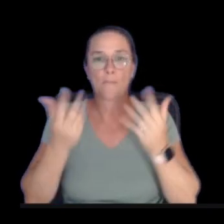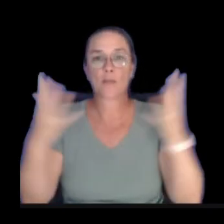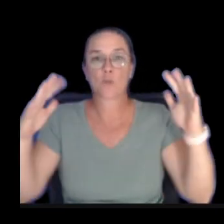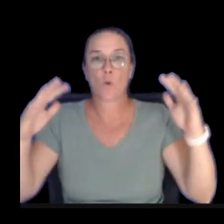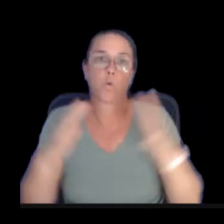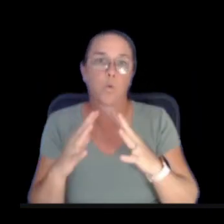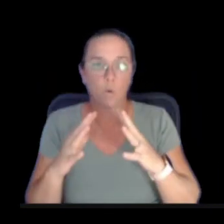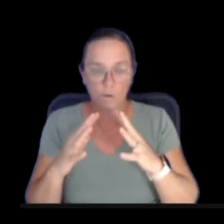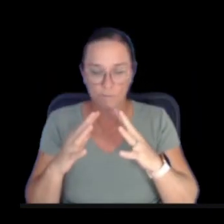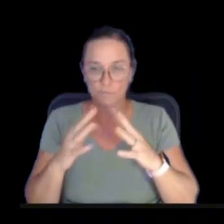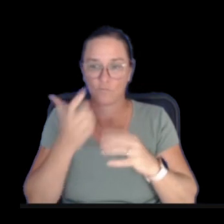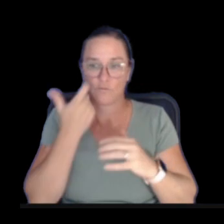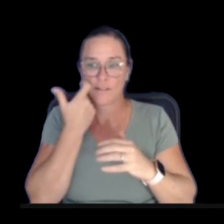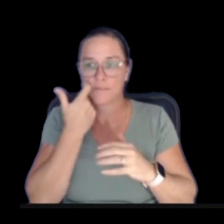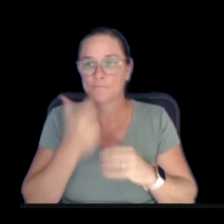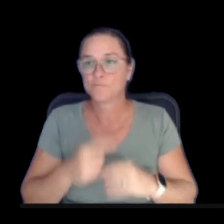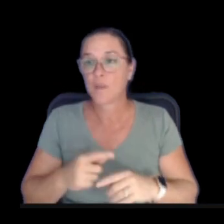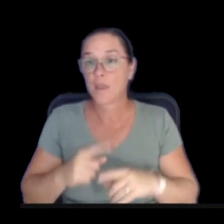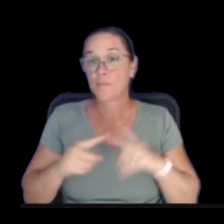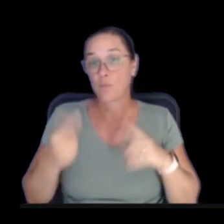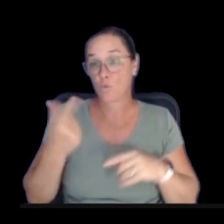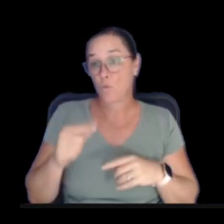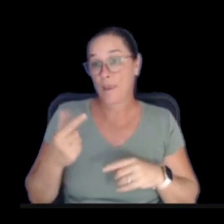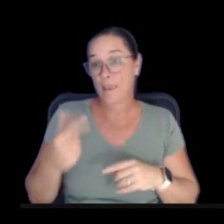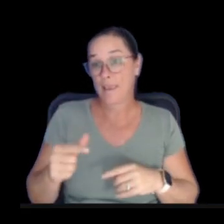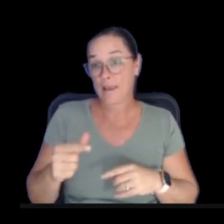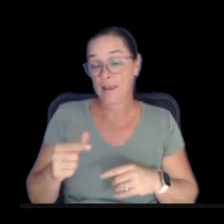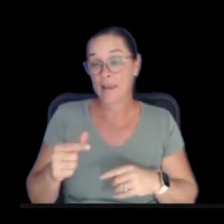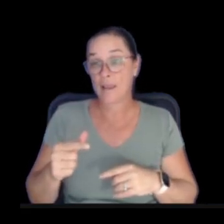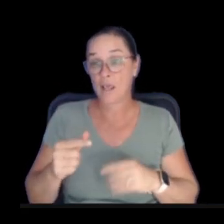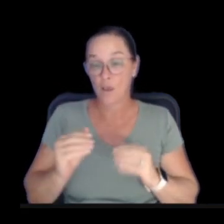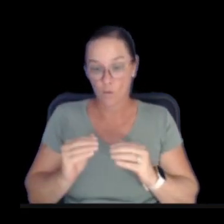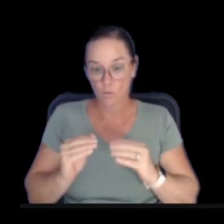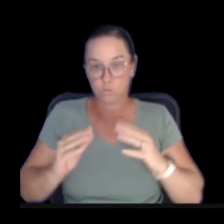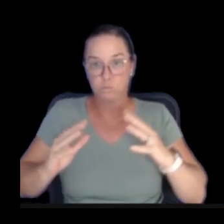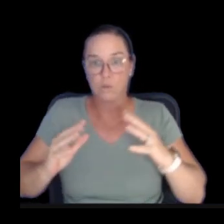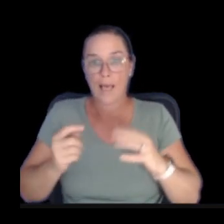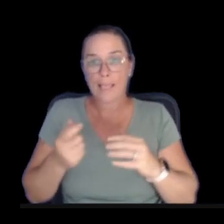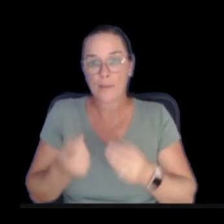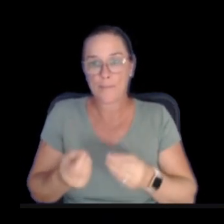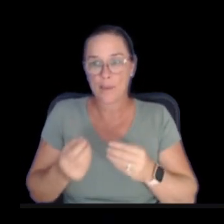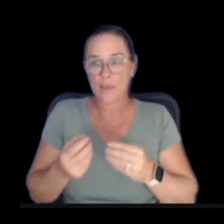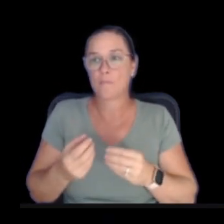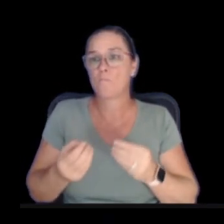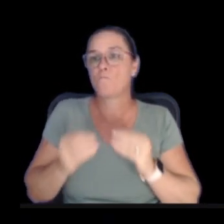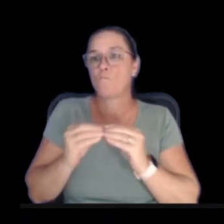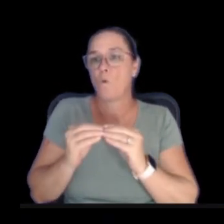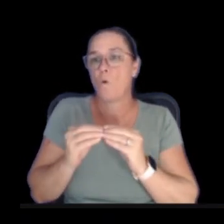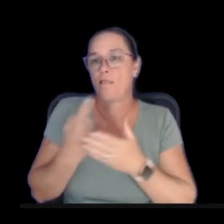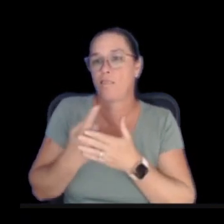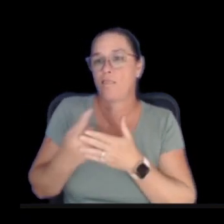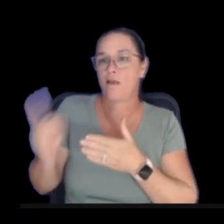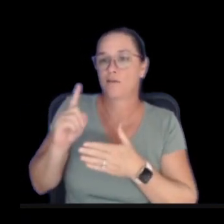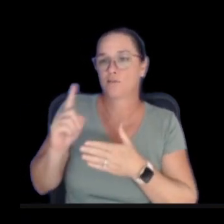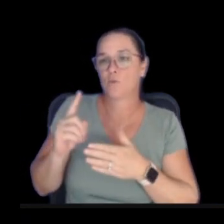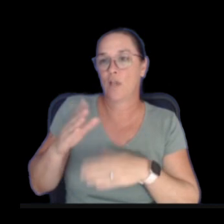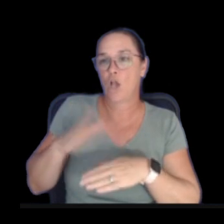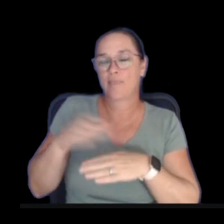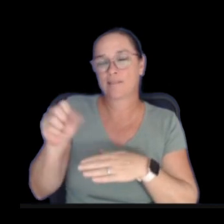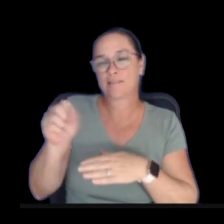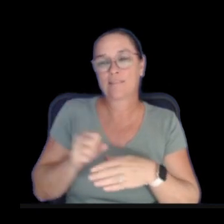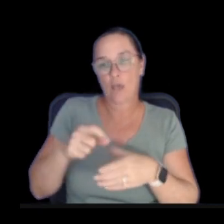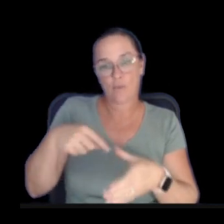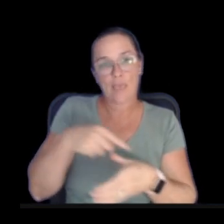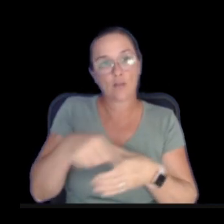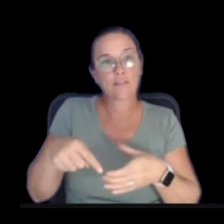you can see that the green component from the South Caldera was inflating a little bit earlier the week before that, and it has been more stable over the past